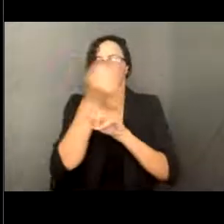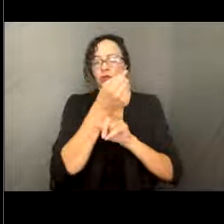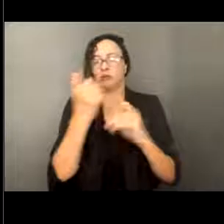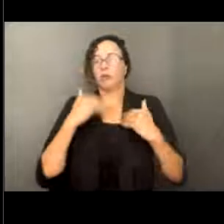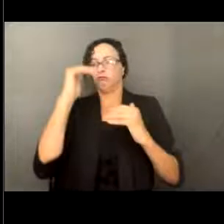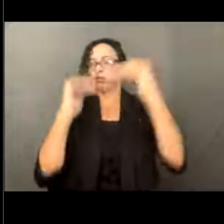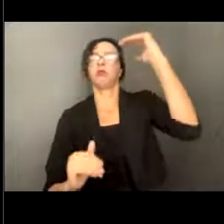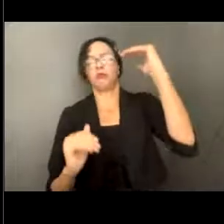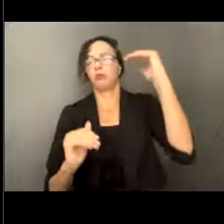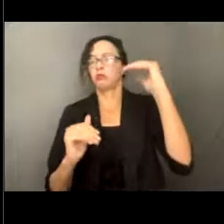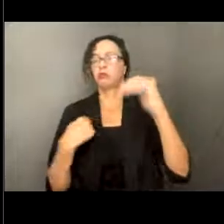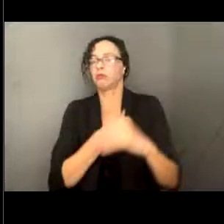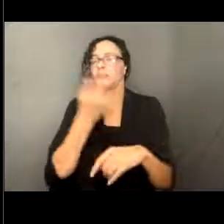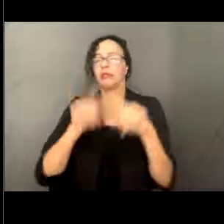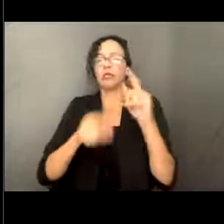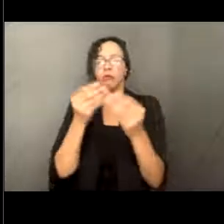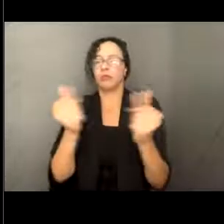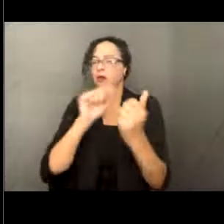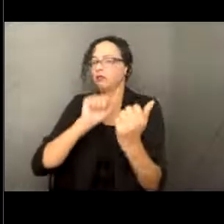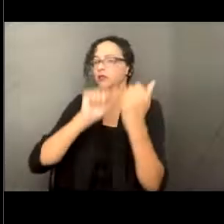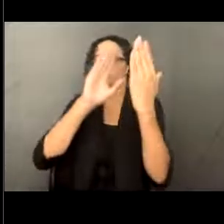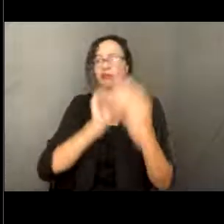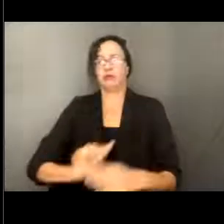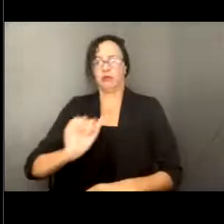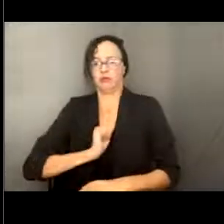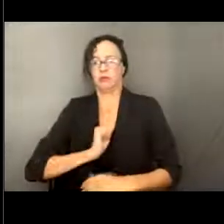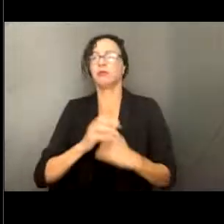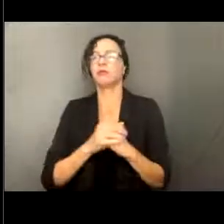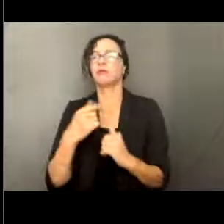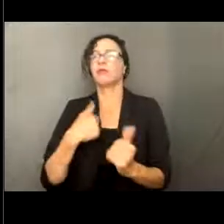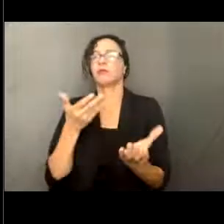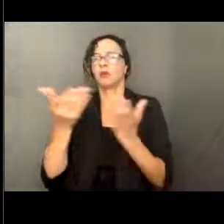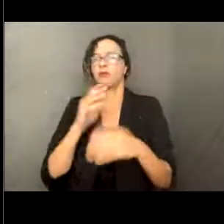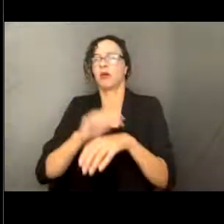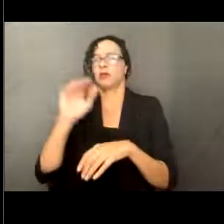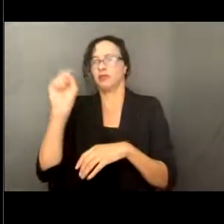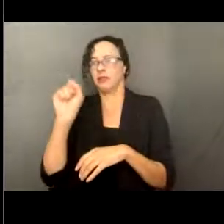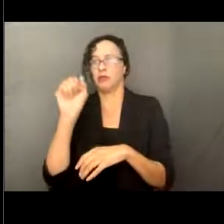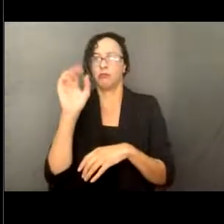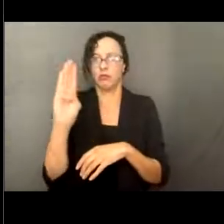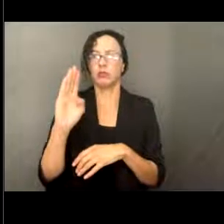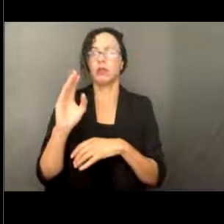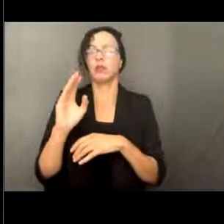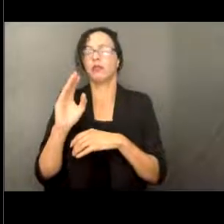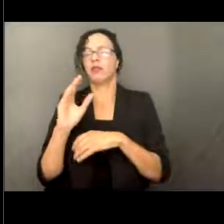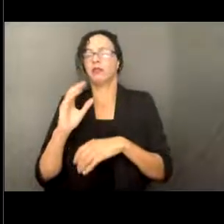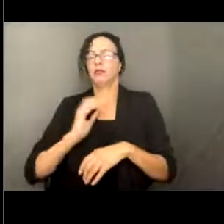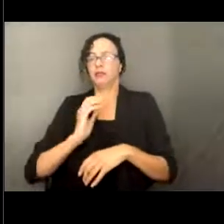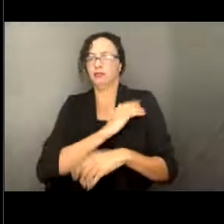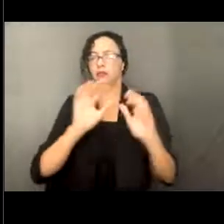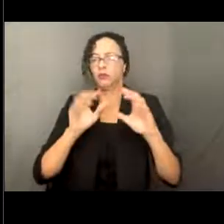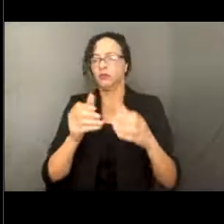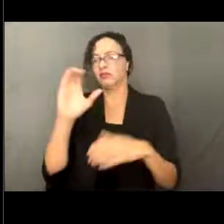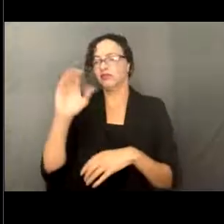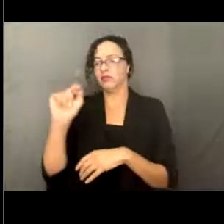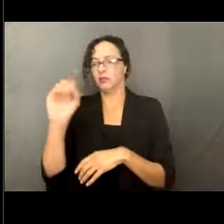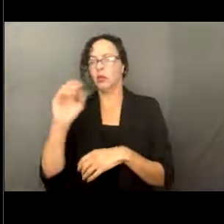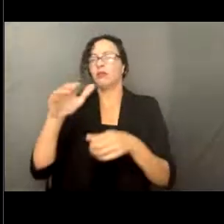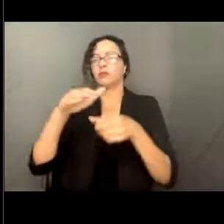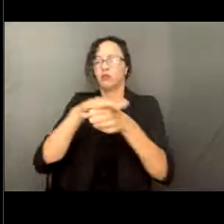serve as the chair of Santa Barbara County Association of Governments, which is our MPO, our regional transportation planning agency, and our